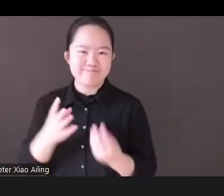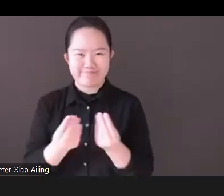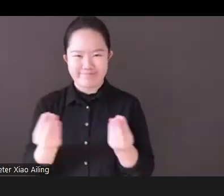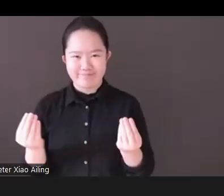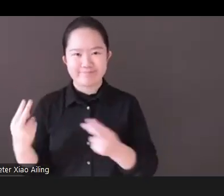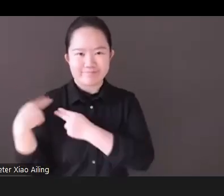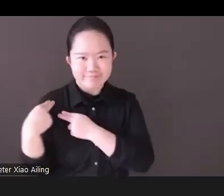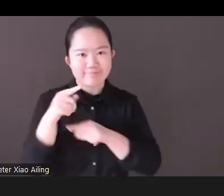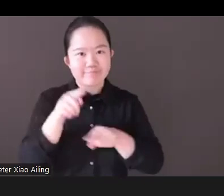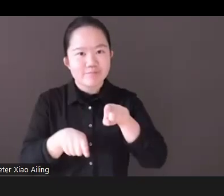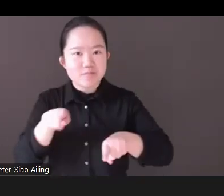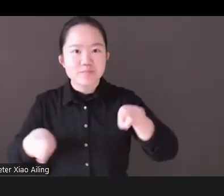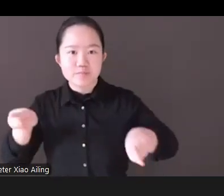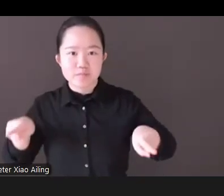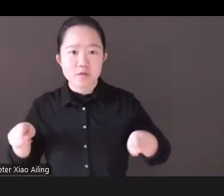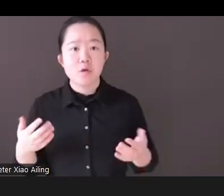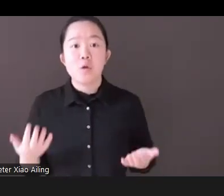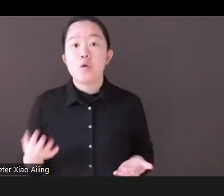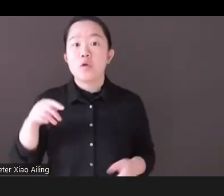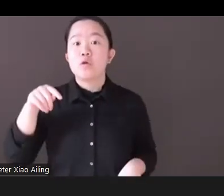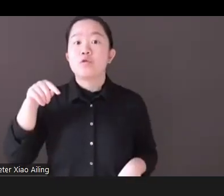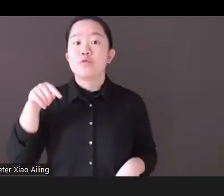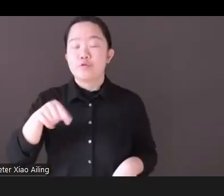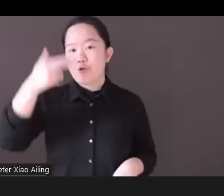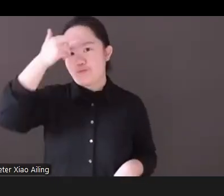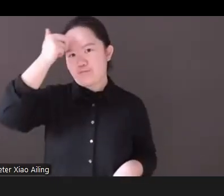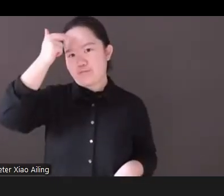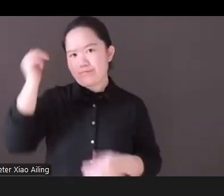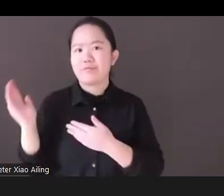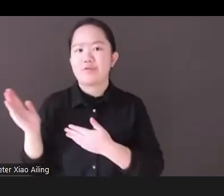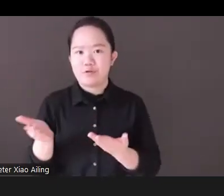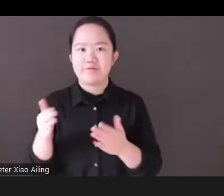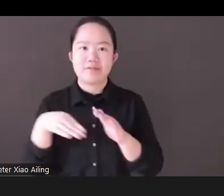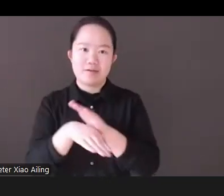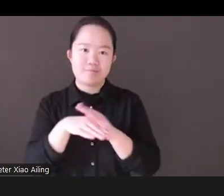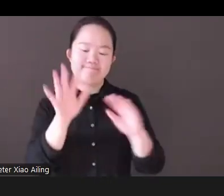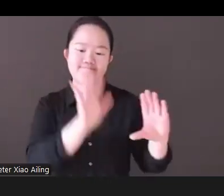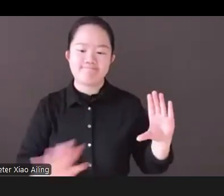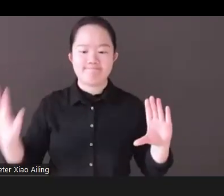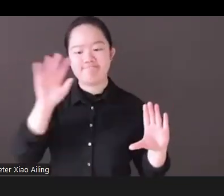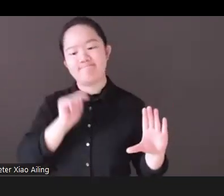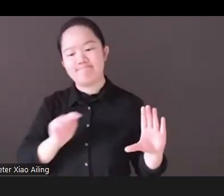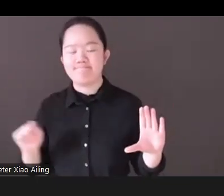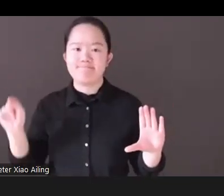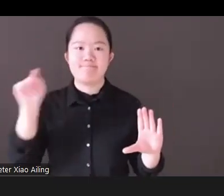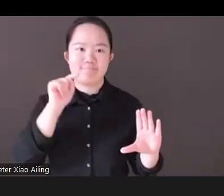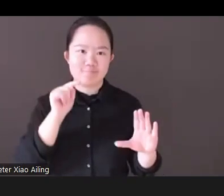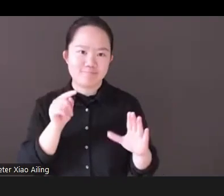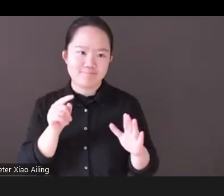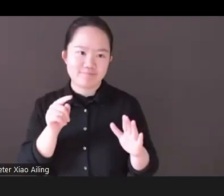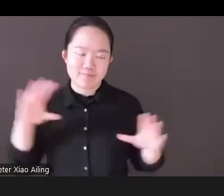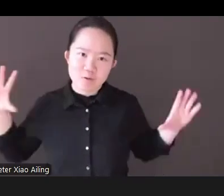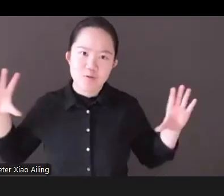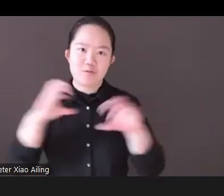services accessibility and its implementation. So the composition of commission